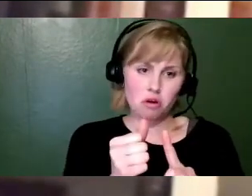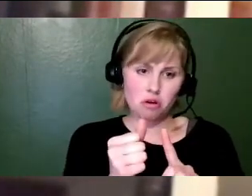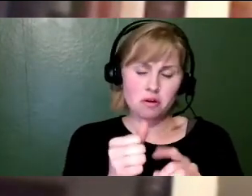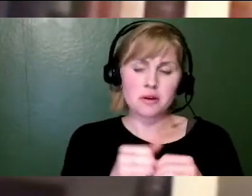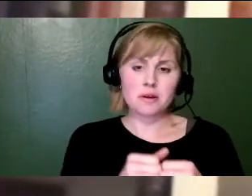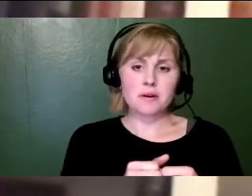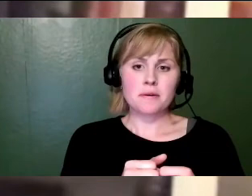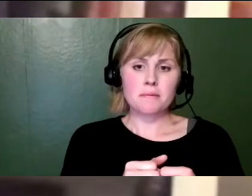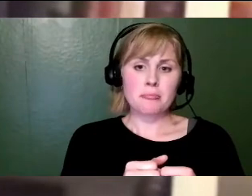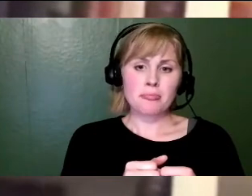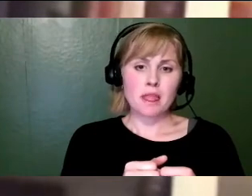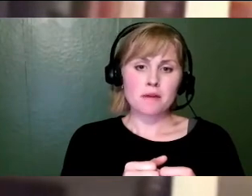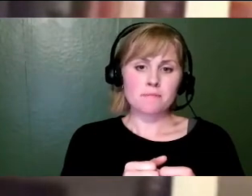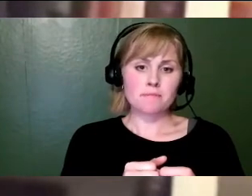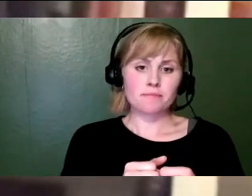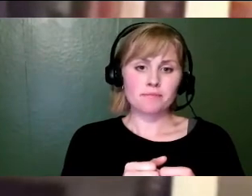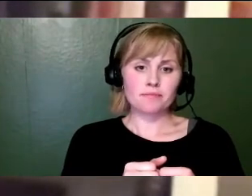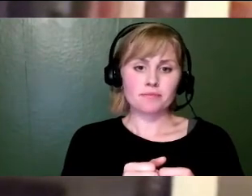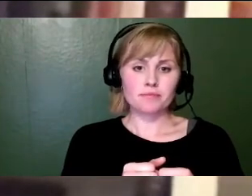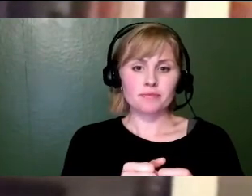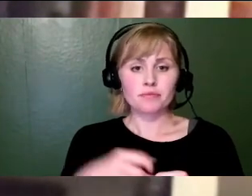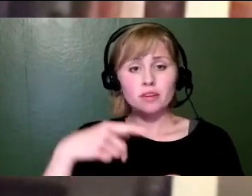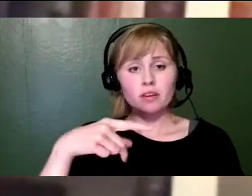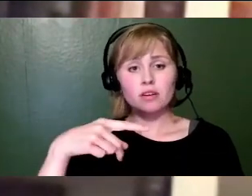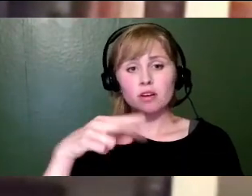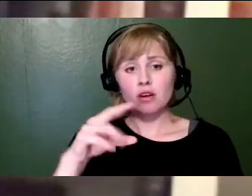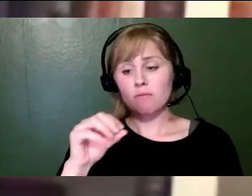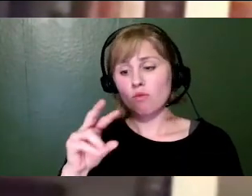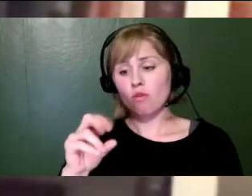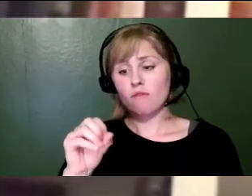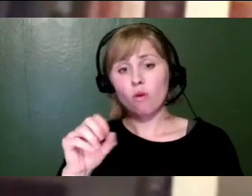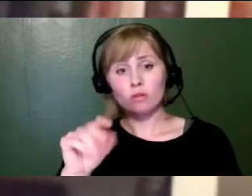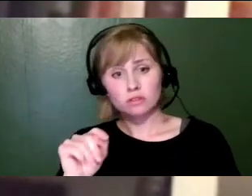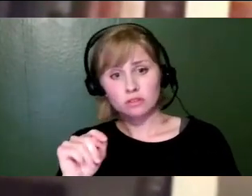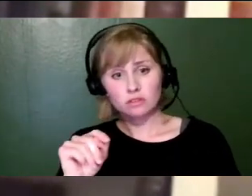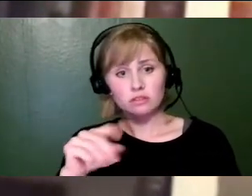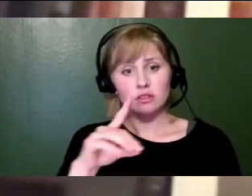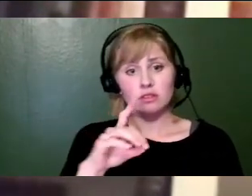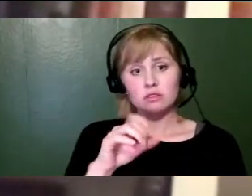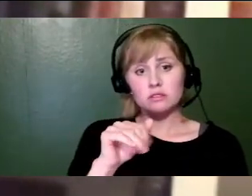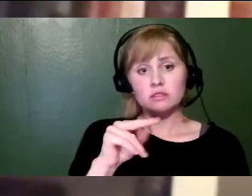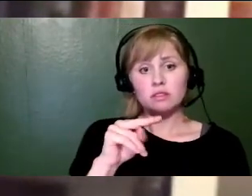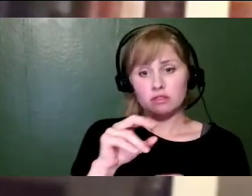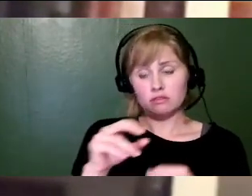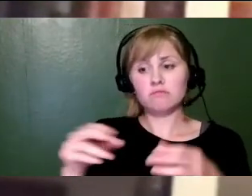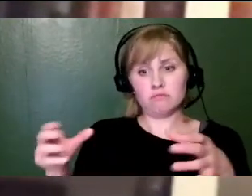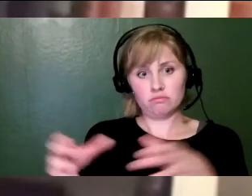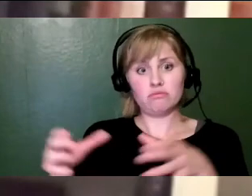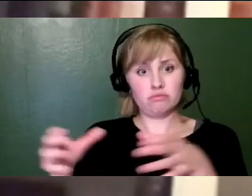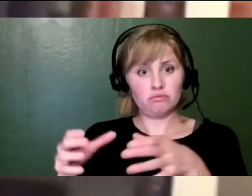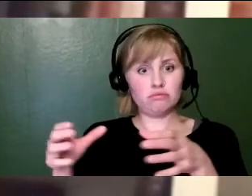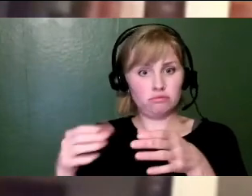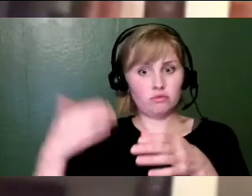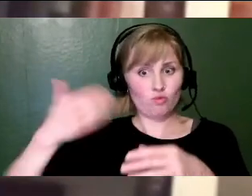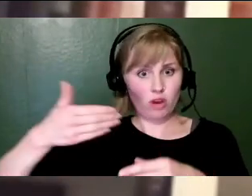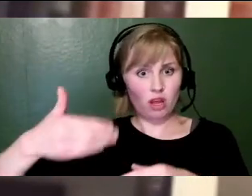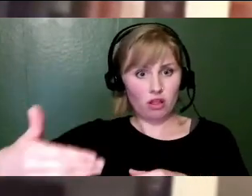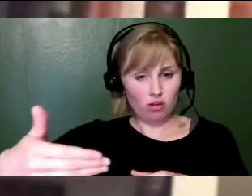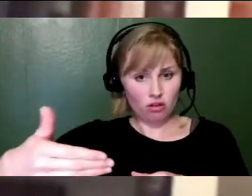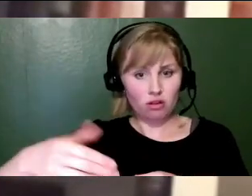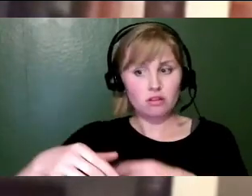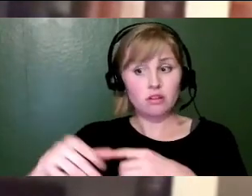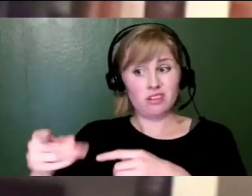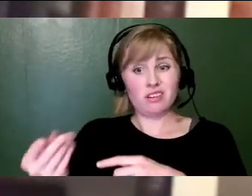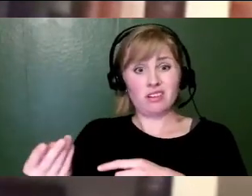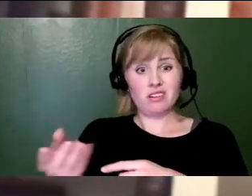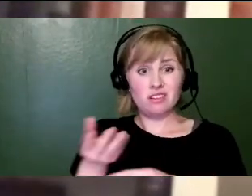provost and the deans at Queen's meet regularly, and the provost has told us don't expect any